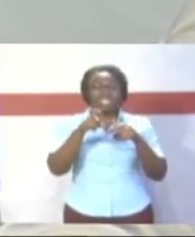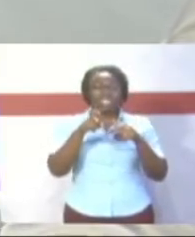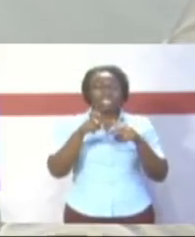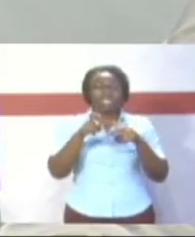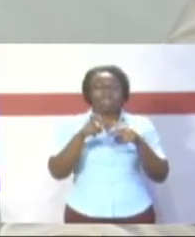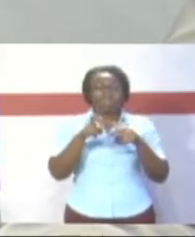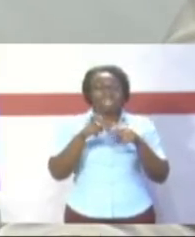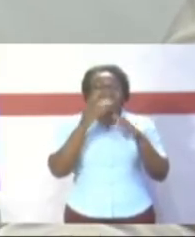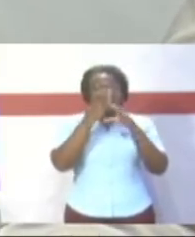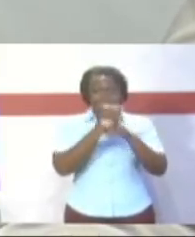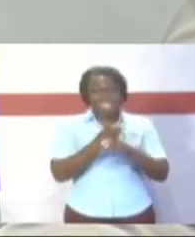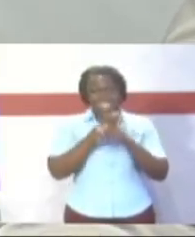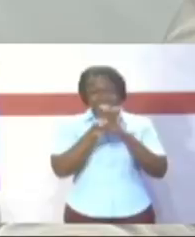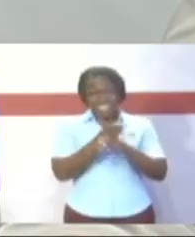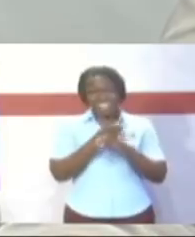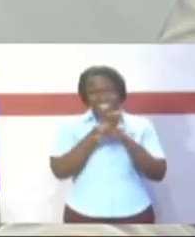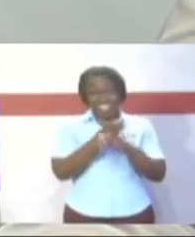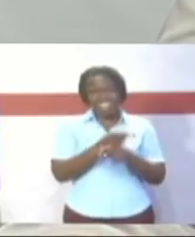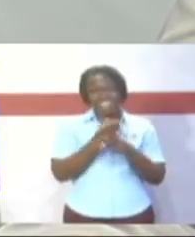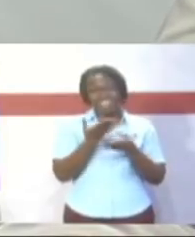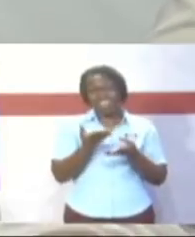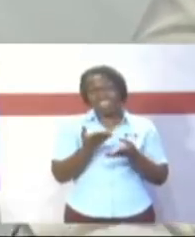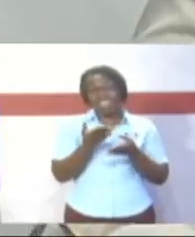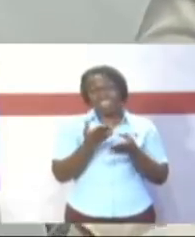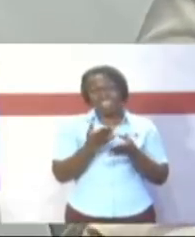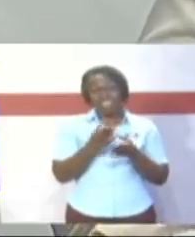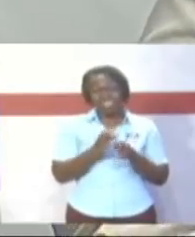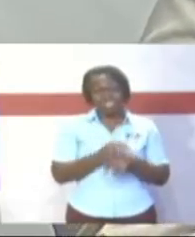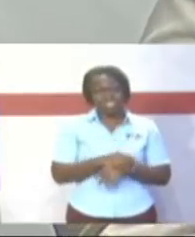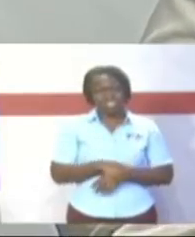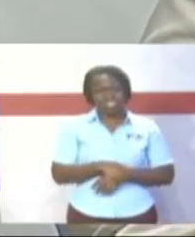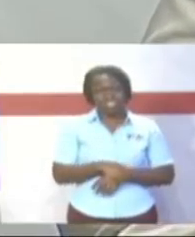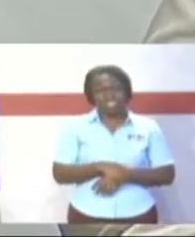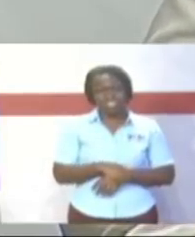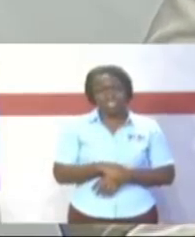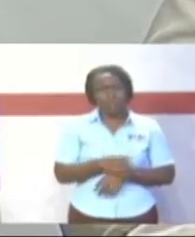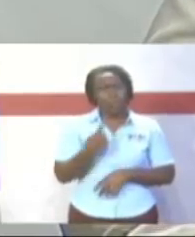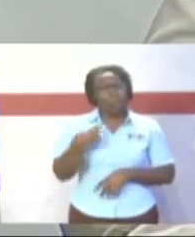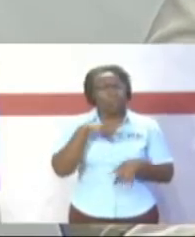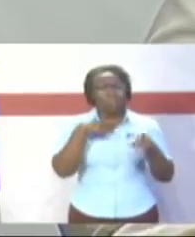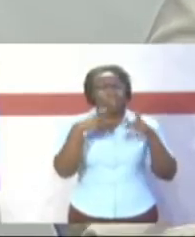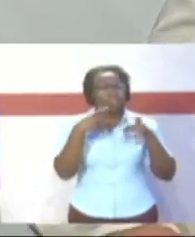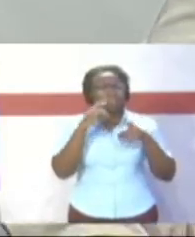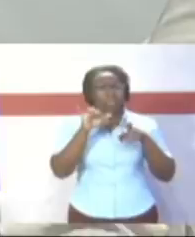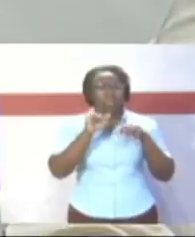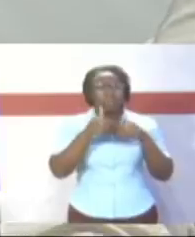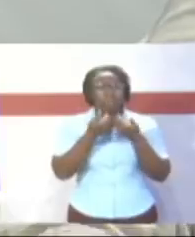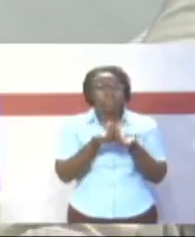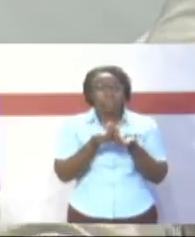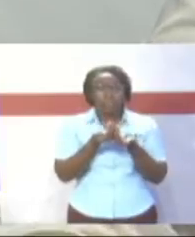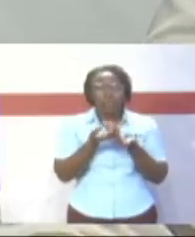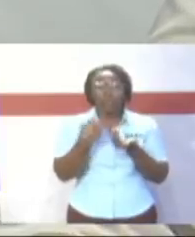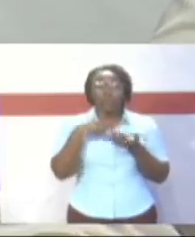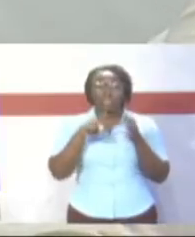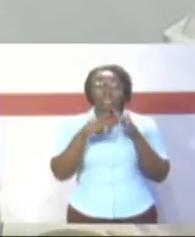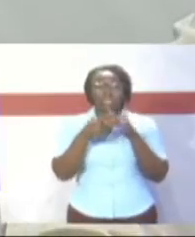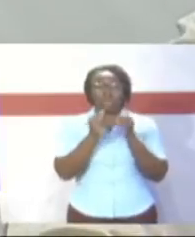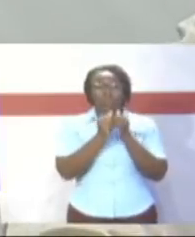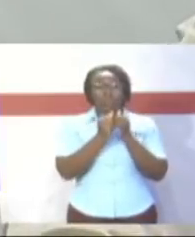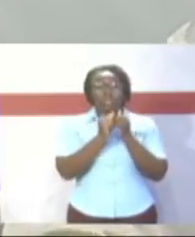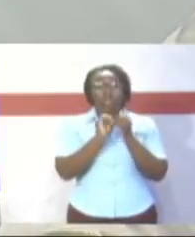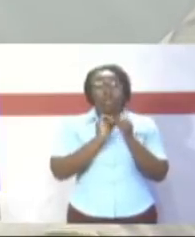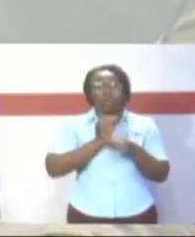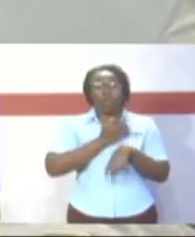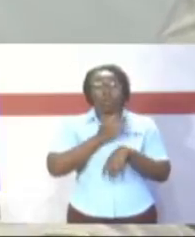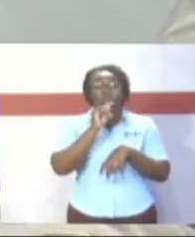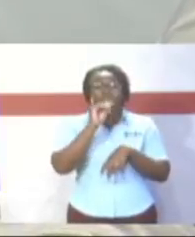even when they come in at the hospital. So how do we manage this? We start with our triage system. When a